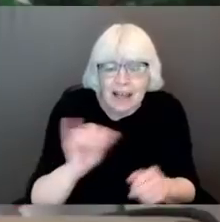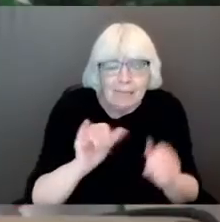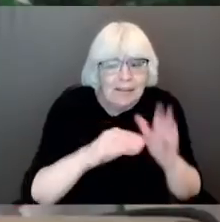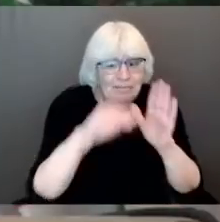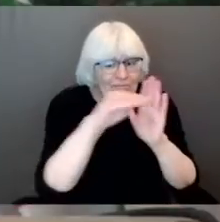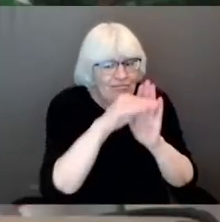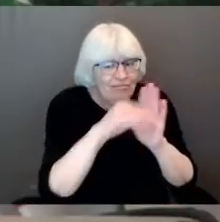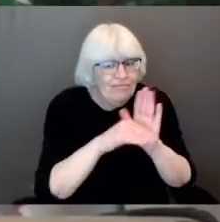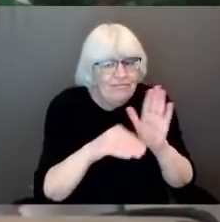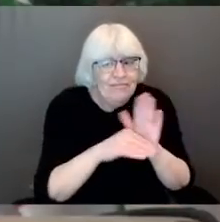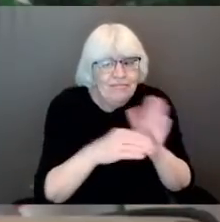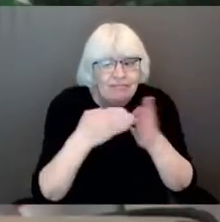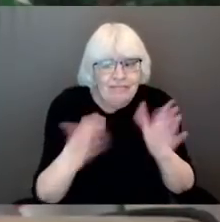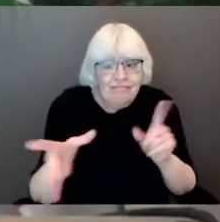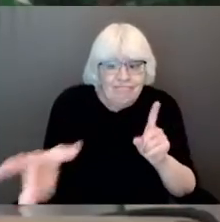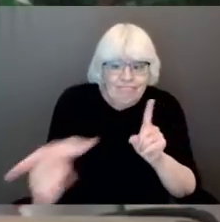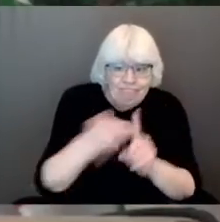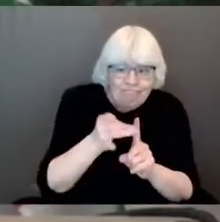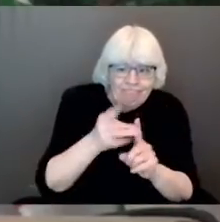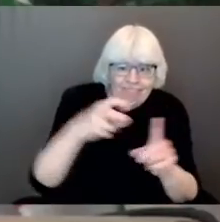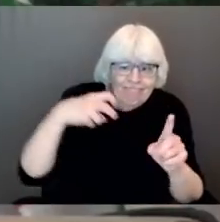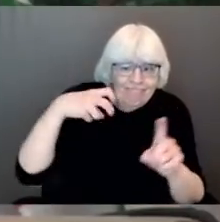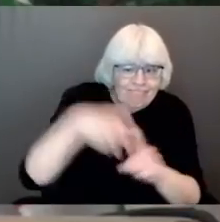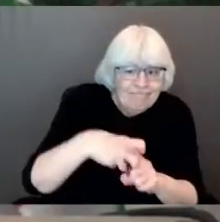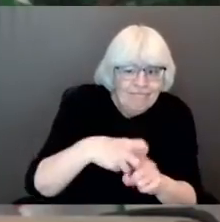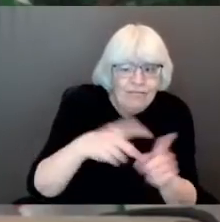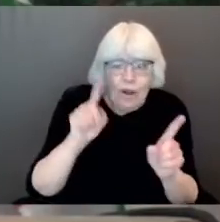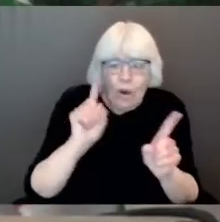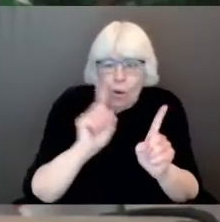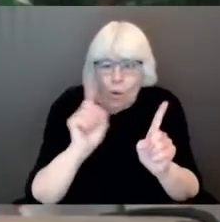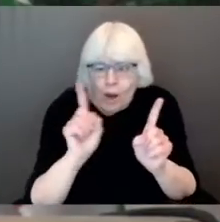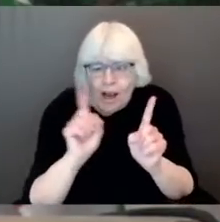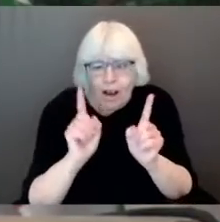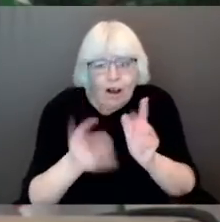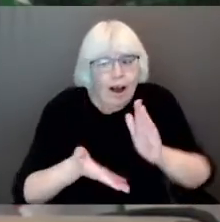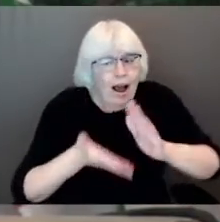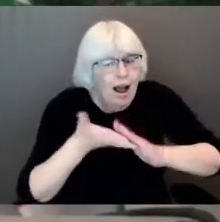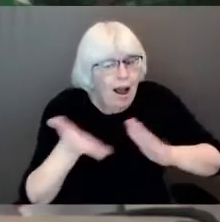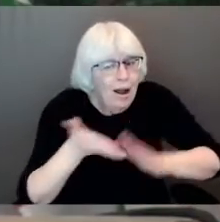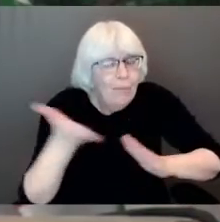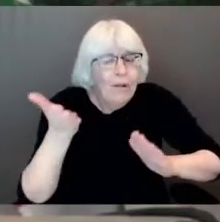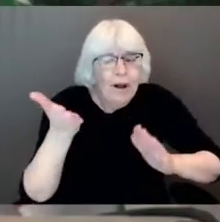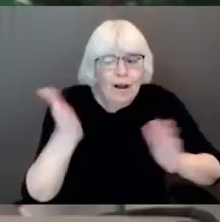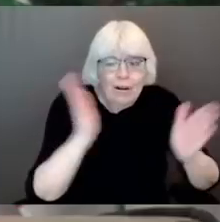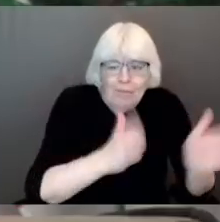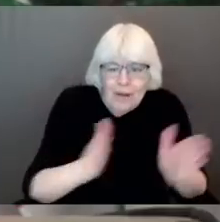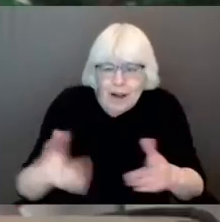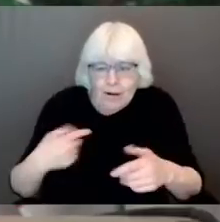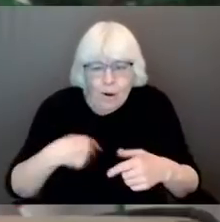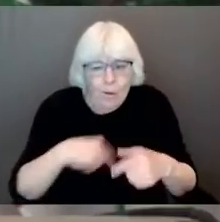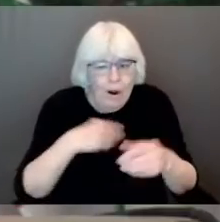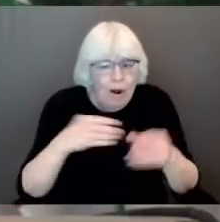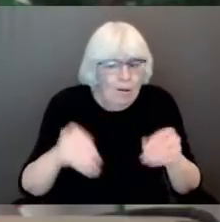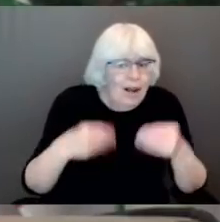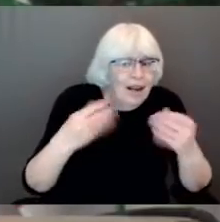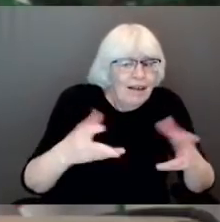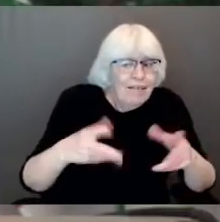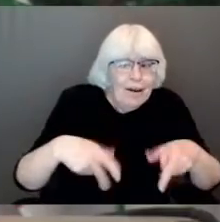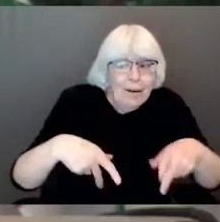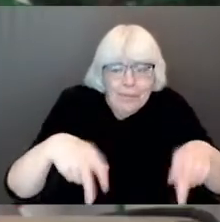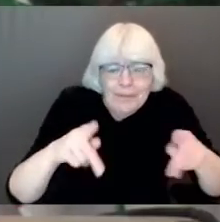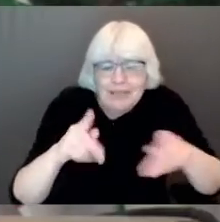operational plans, we know that we need to provide an opportunity for our communities and businesses to learn, to adjust, and to